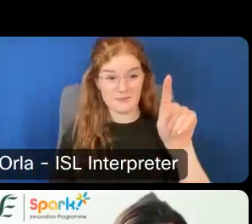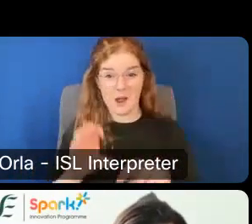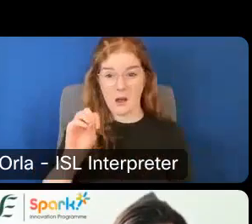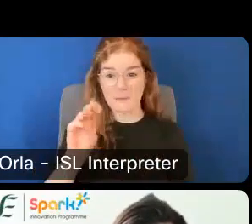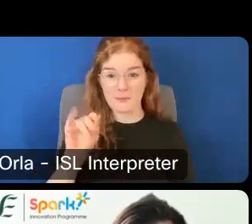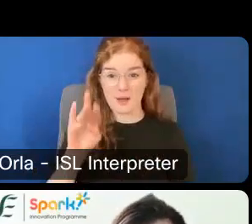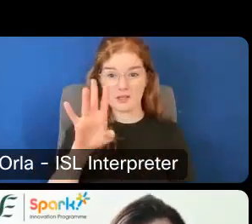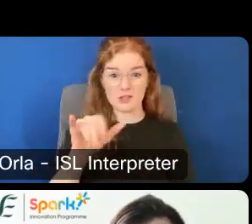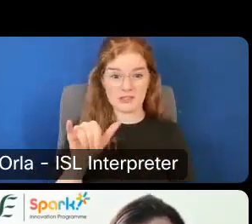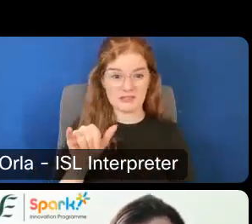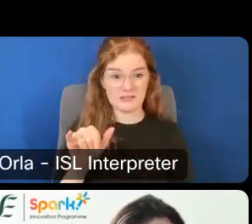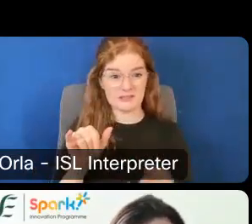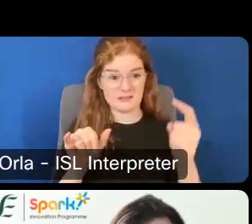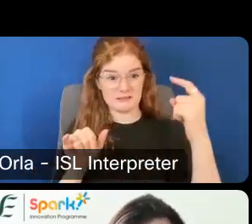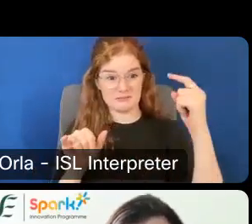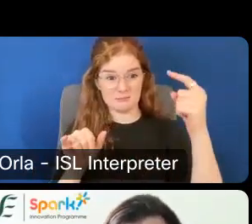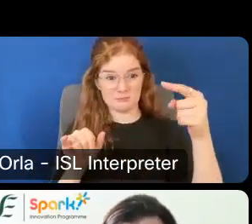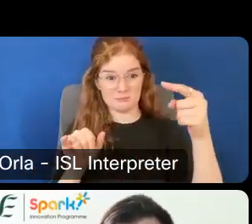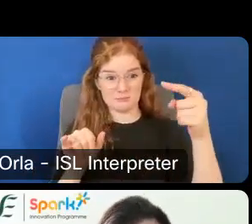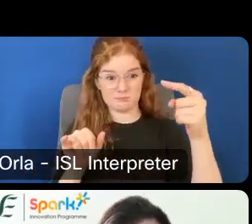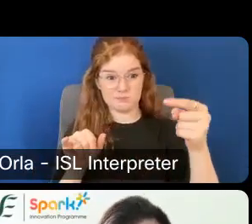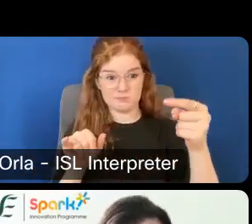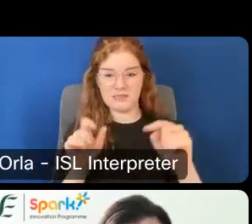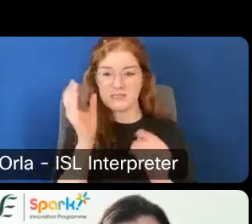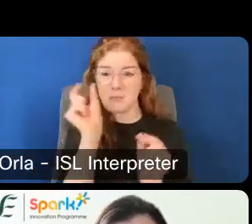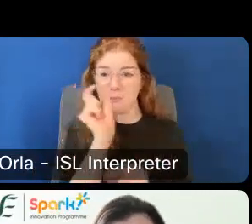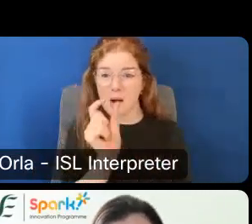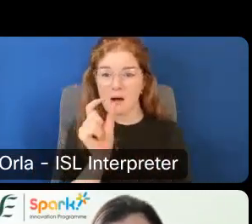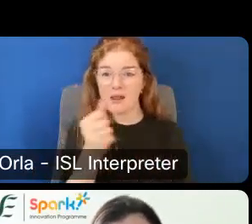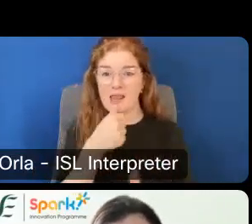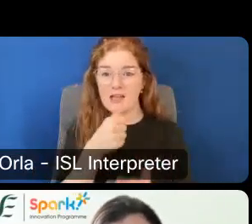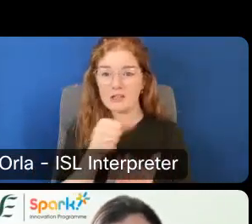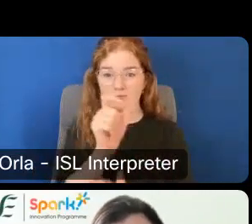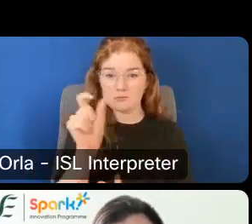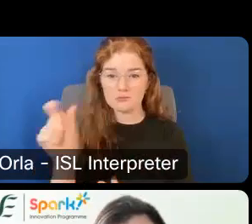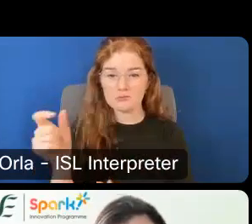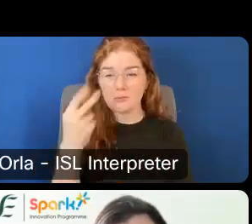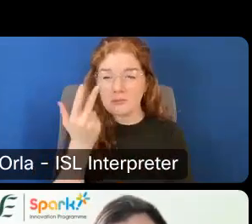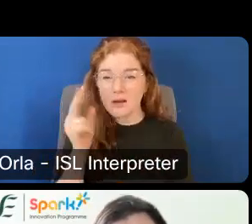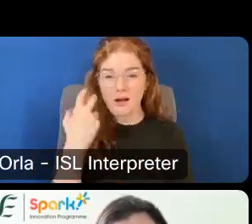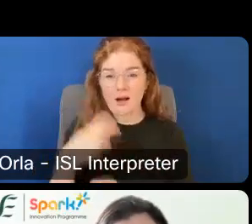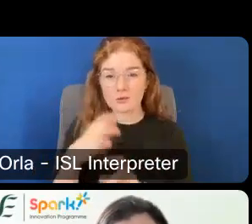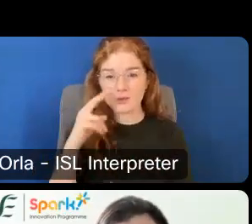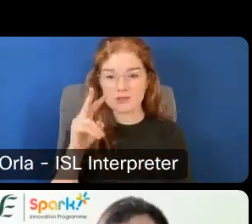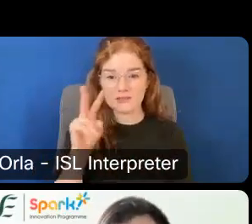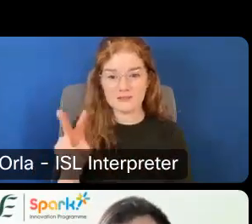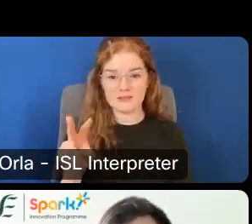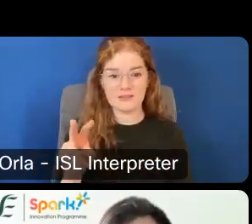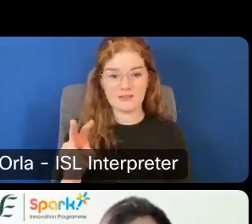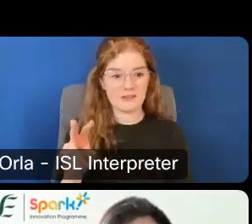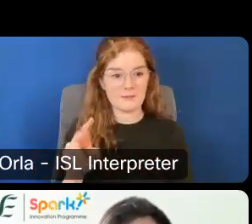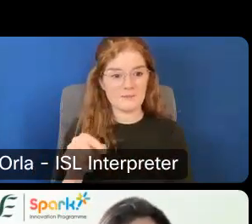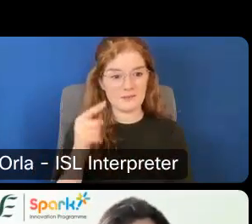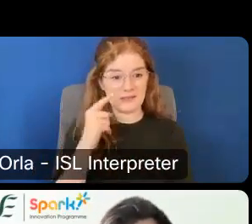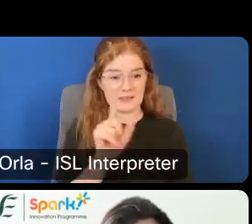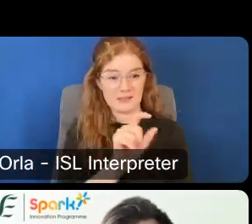ophthalmology sign has the smallest font, and thank you. And you can see here, this was